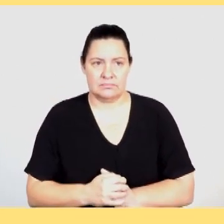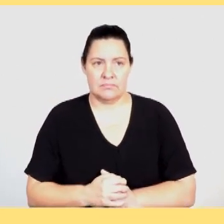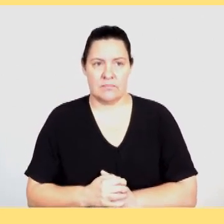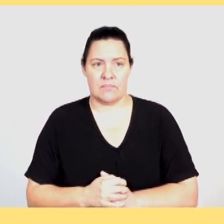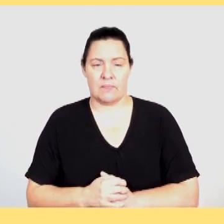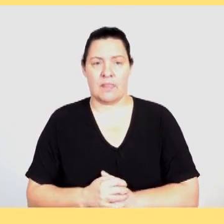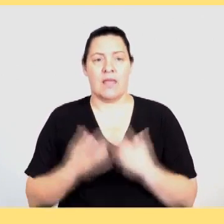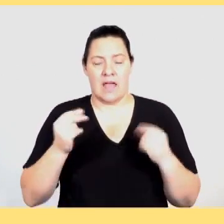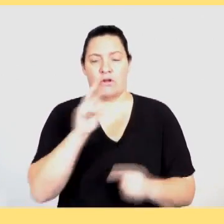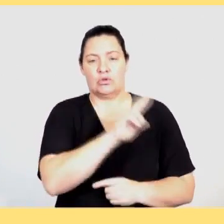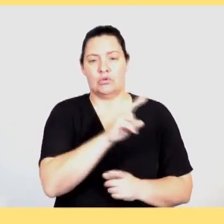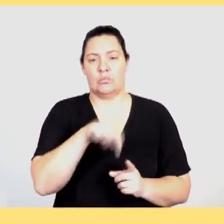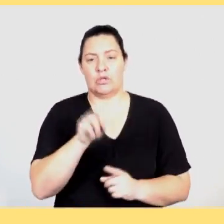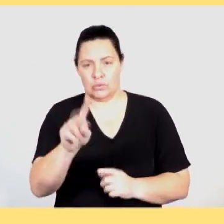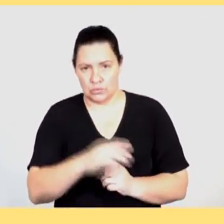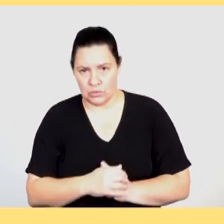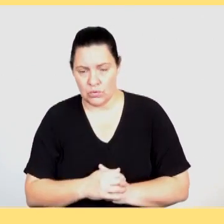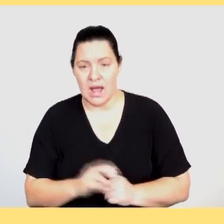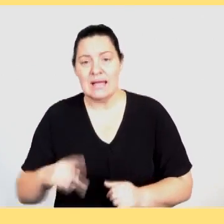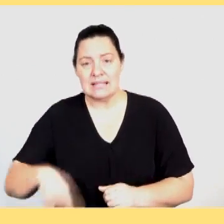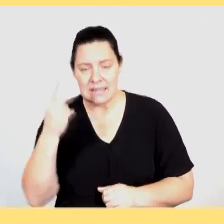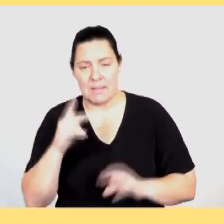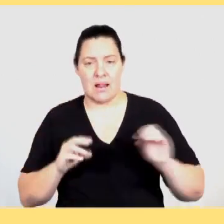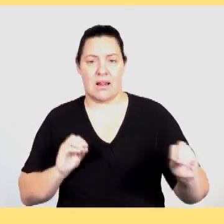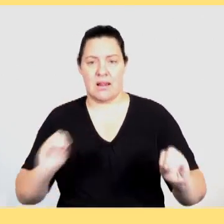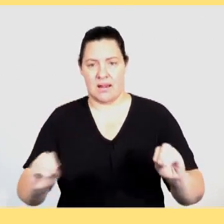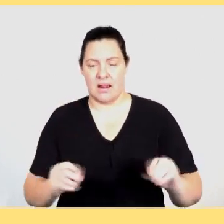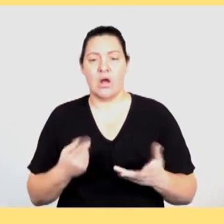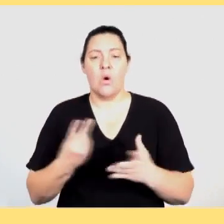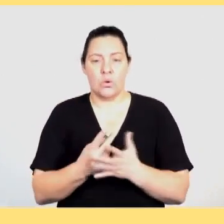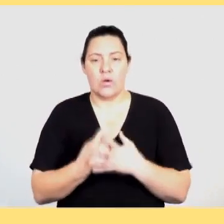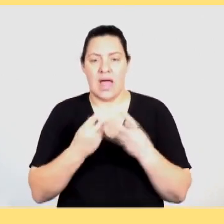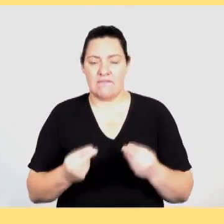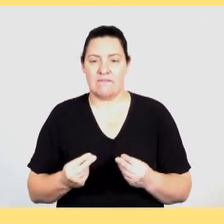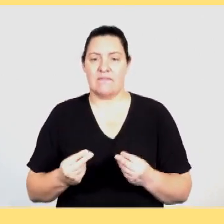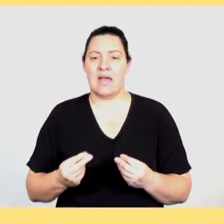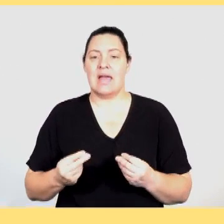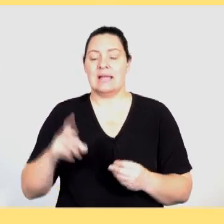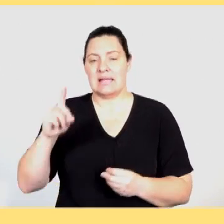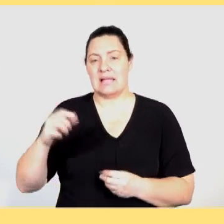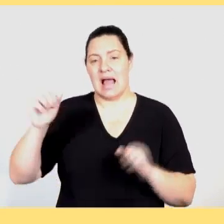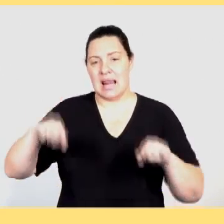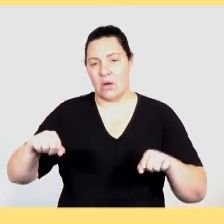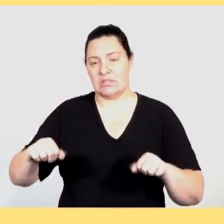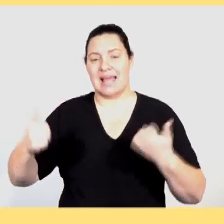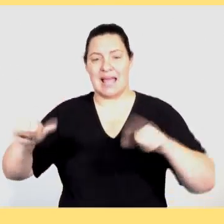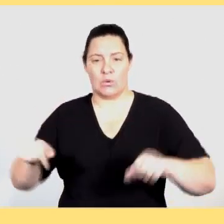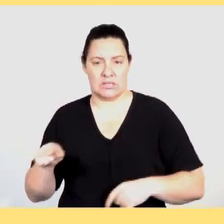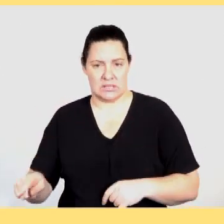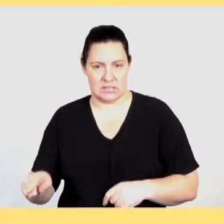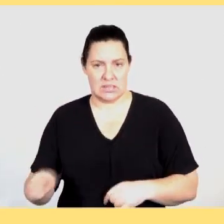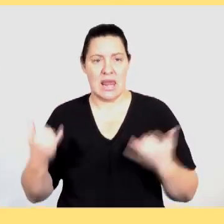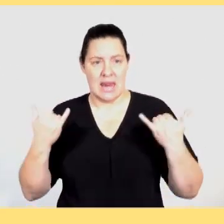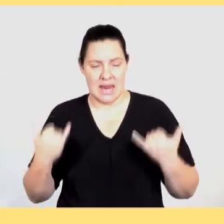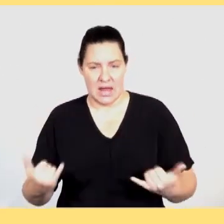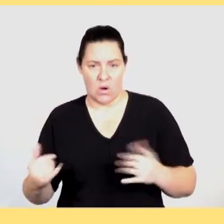51,800. Okay, there is your 2.2. But remember, double entry, I must also have what we call the debtors allowances account. And then I